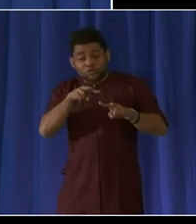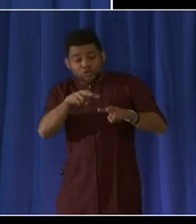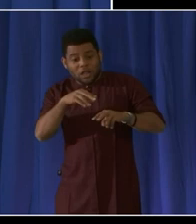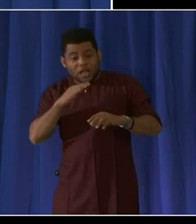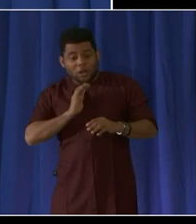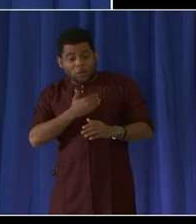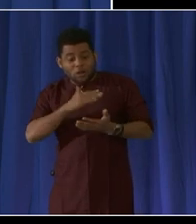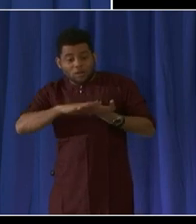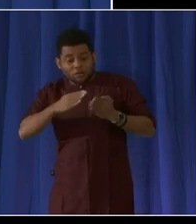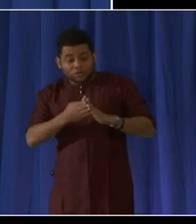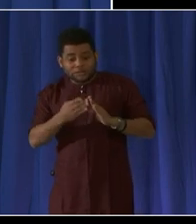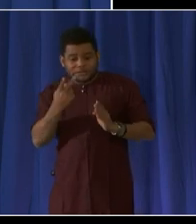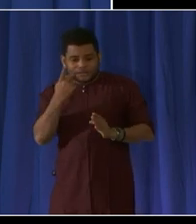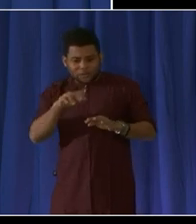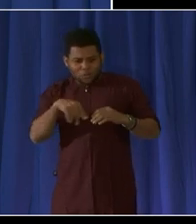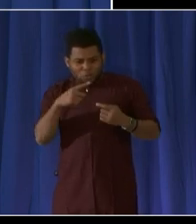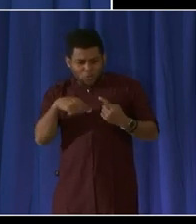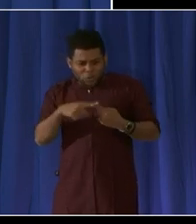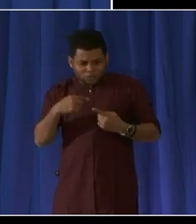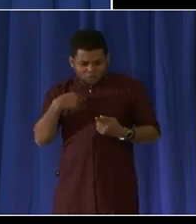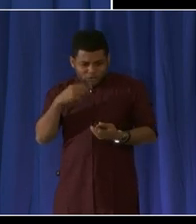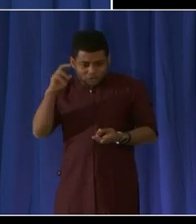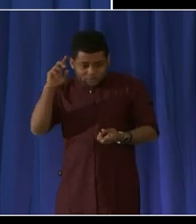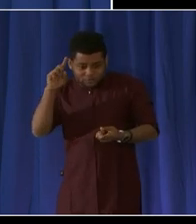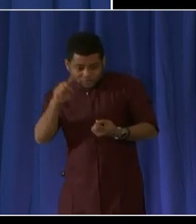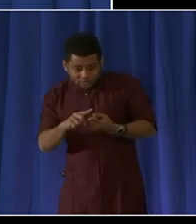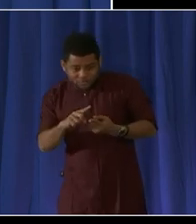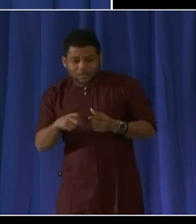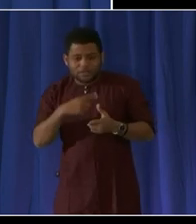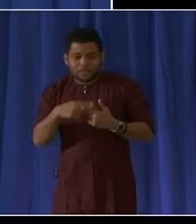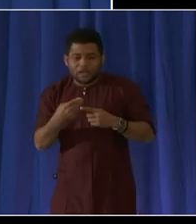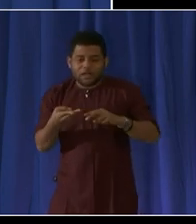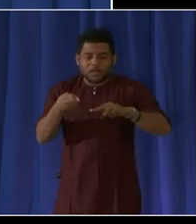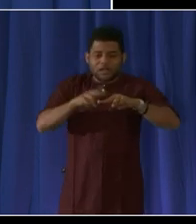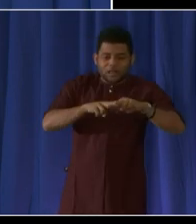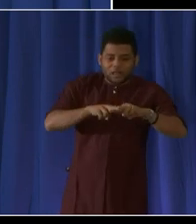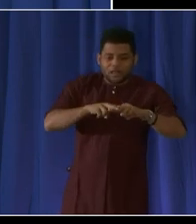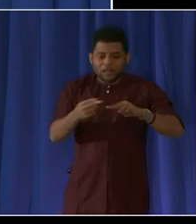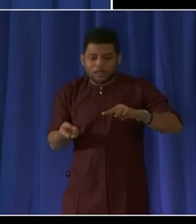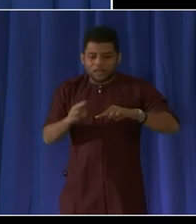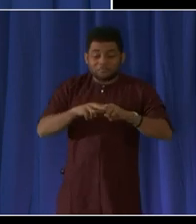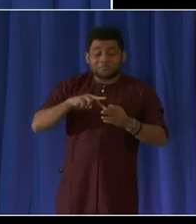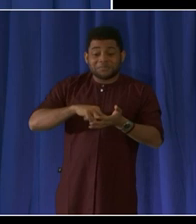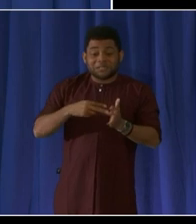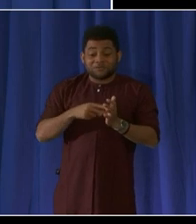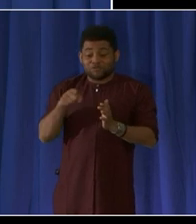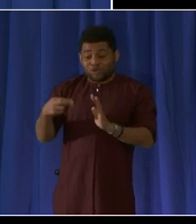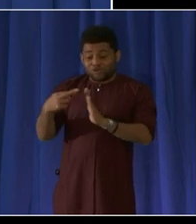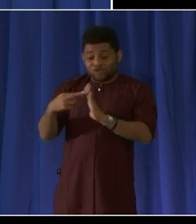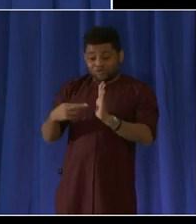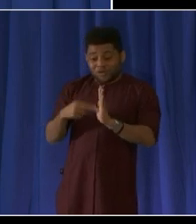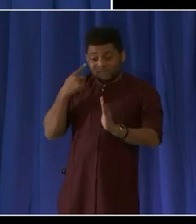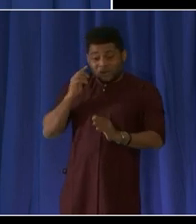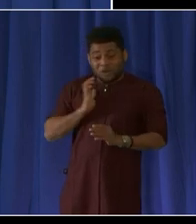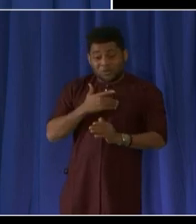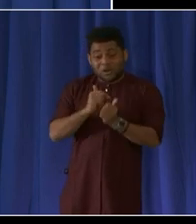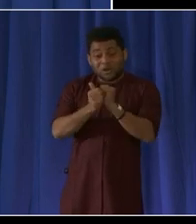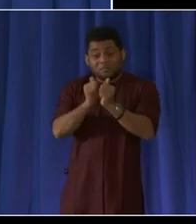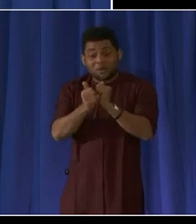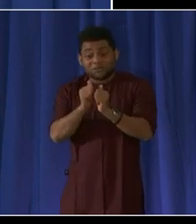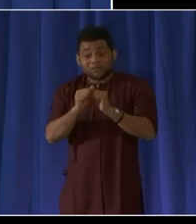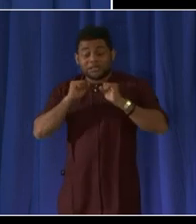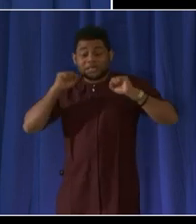our schools. We, as you heard tonight, have made some changes to our protocols for the audience for